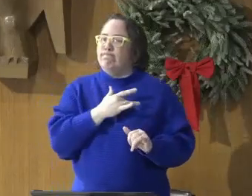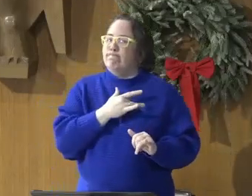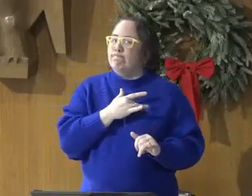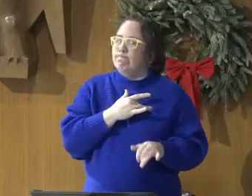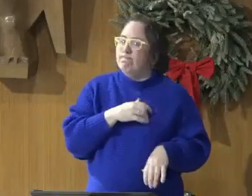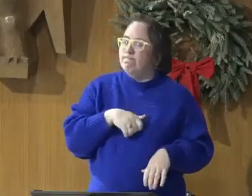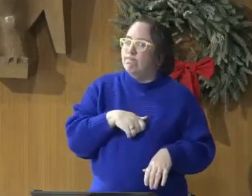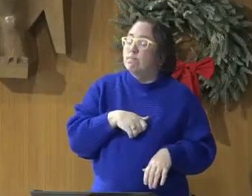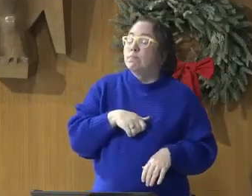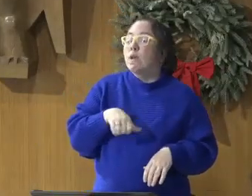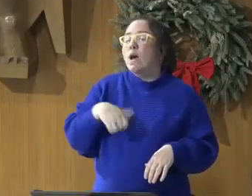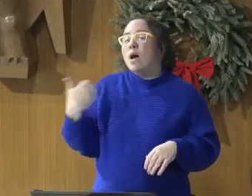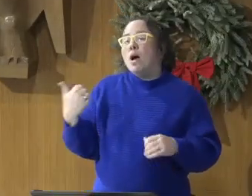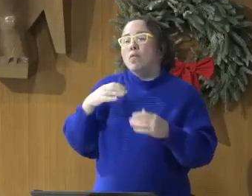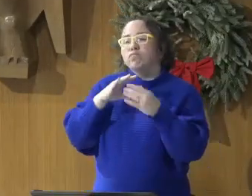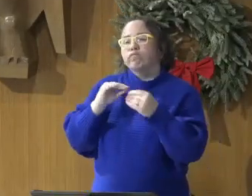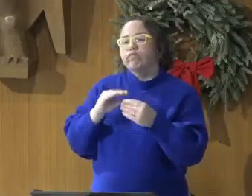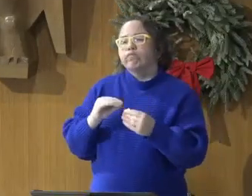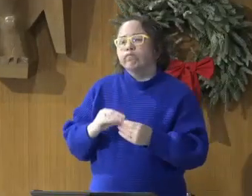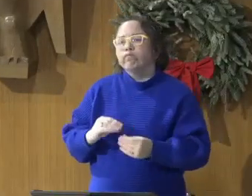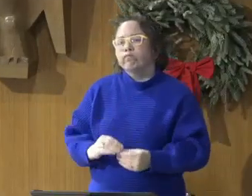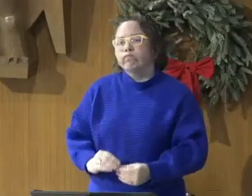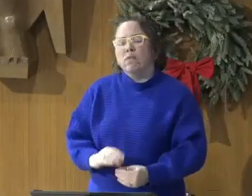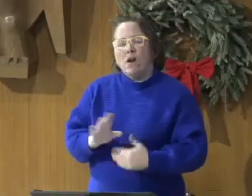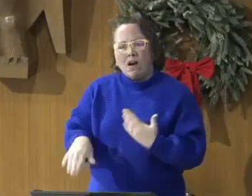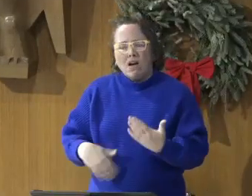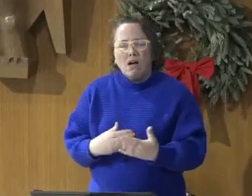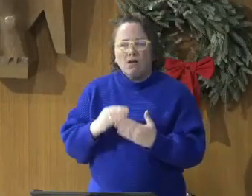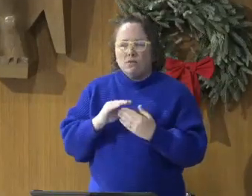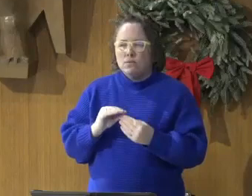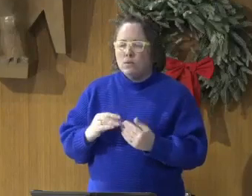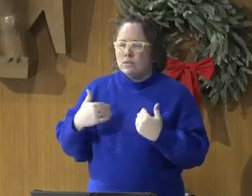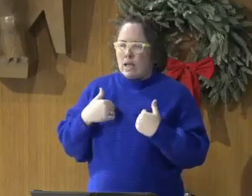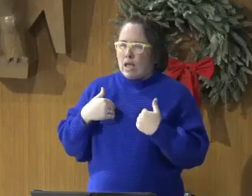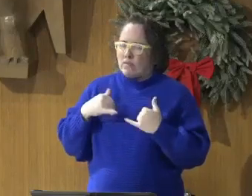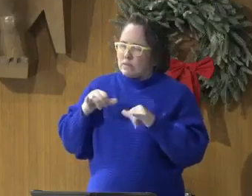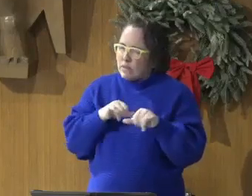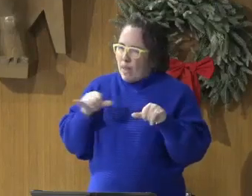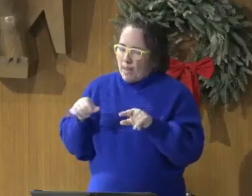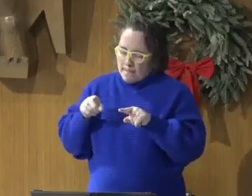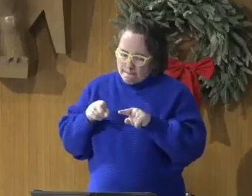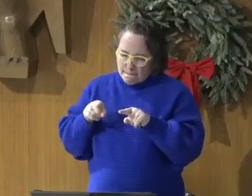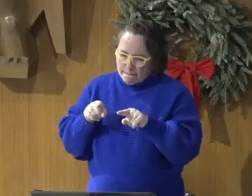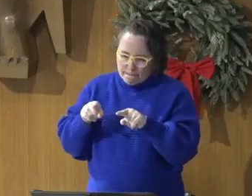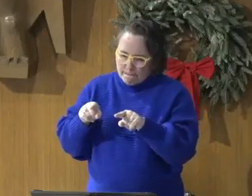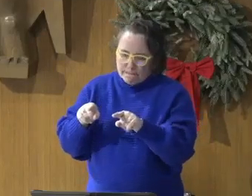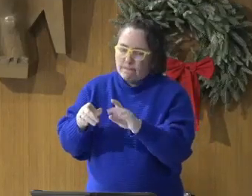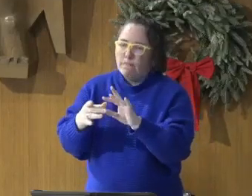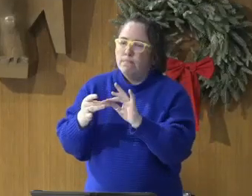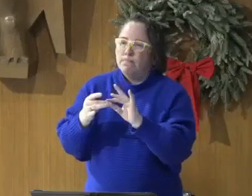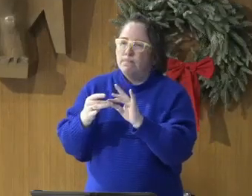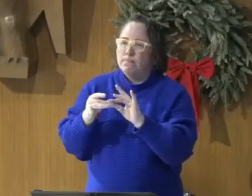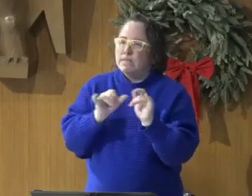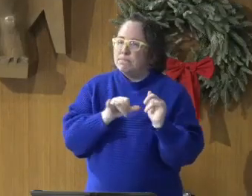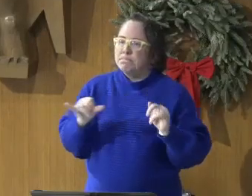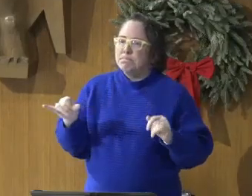There were a few common threads in all of these stories, but a couple stood out to me.